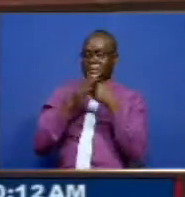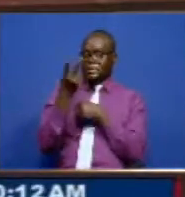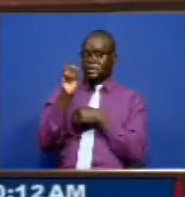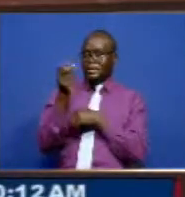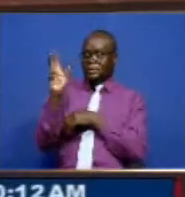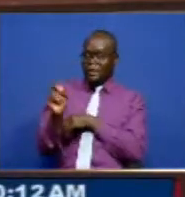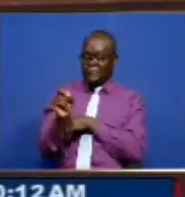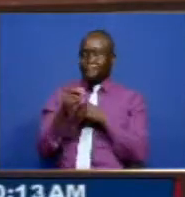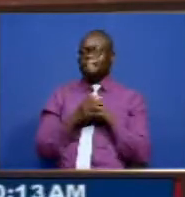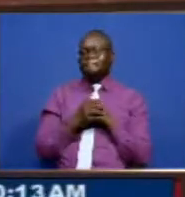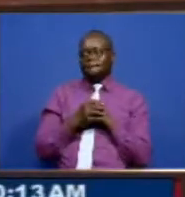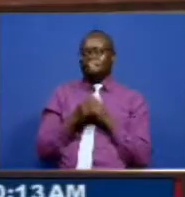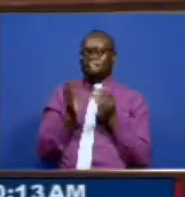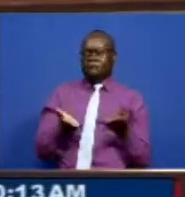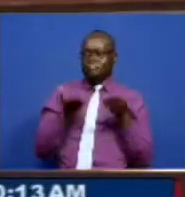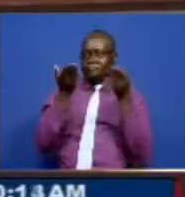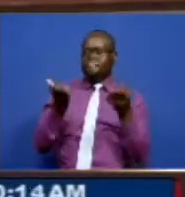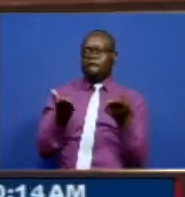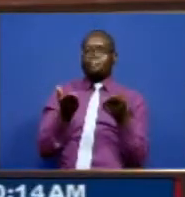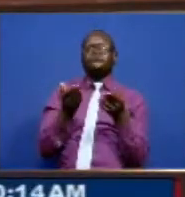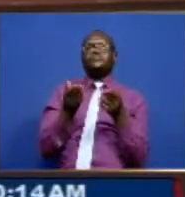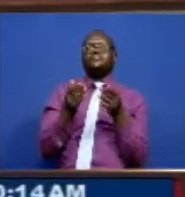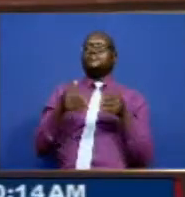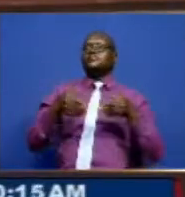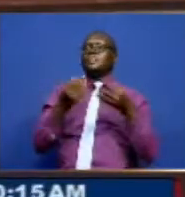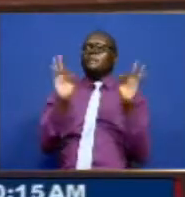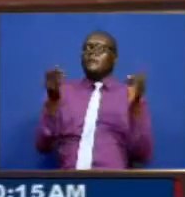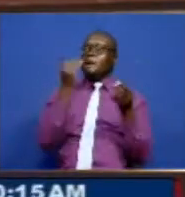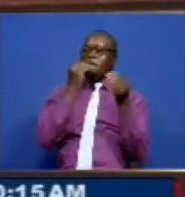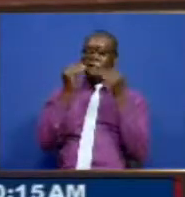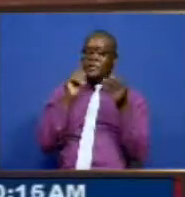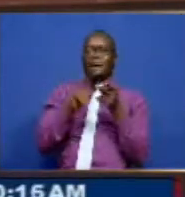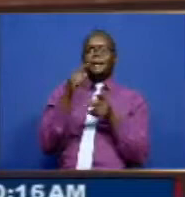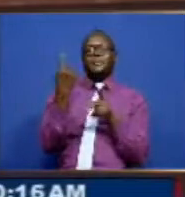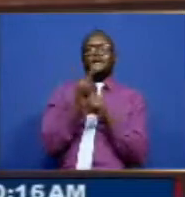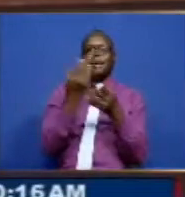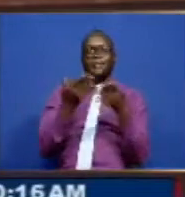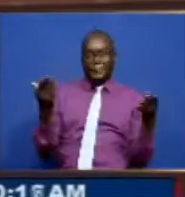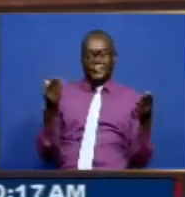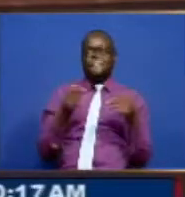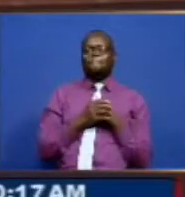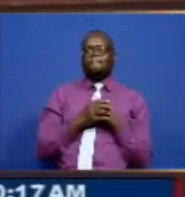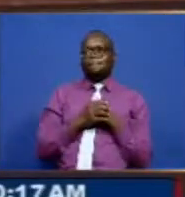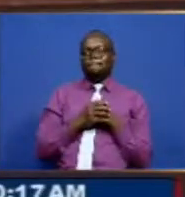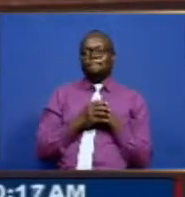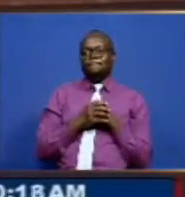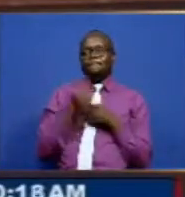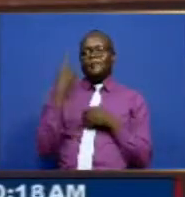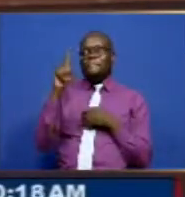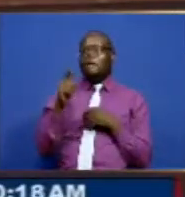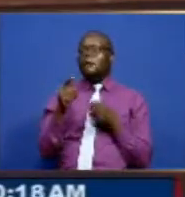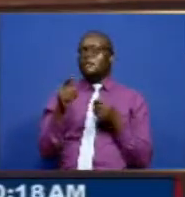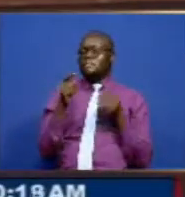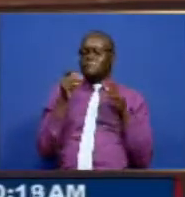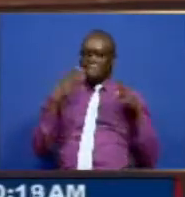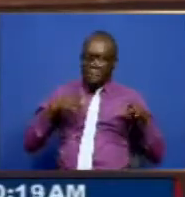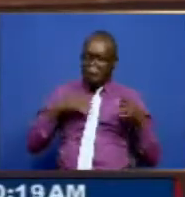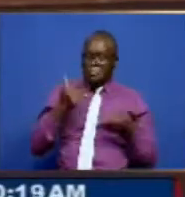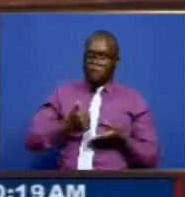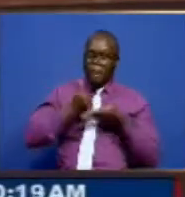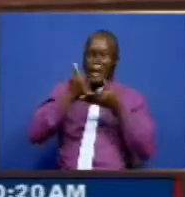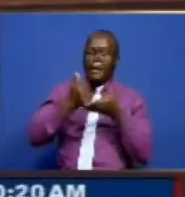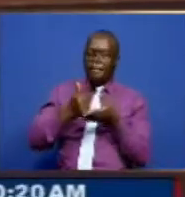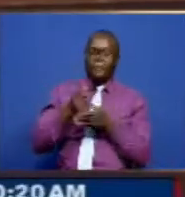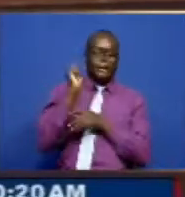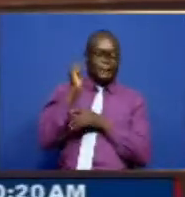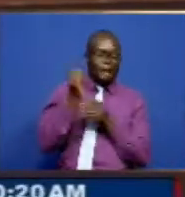WCJ/OT/SP/02/2019-2020, supply of relief food and assorted items for humanitarian needs. The